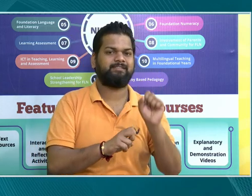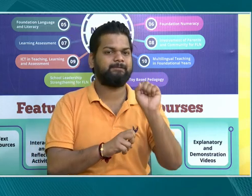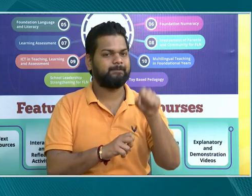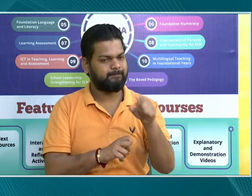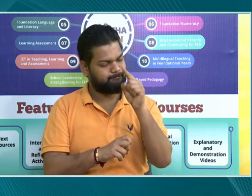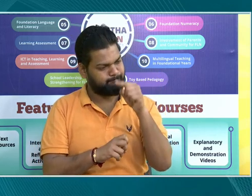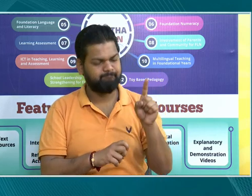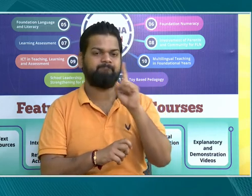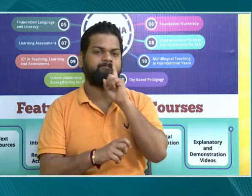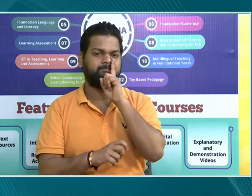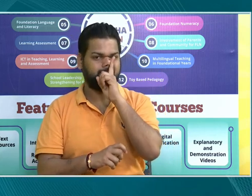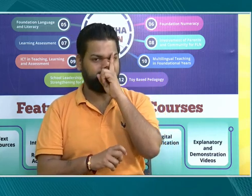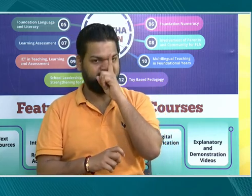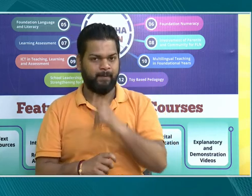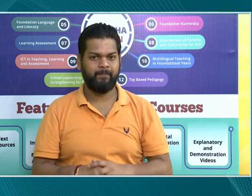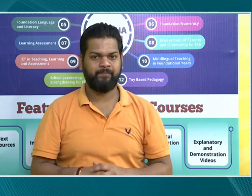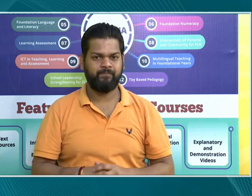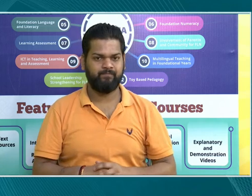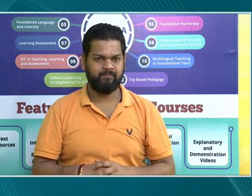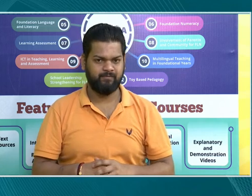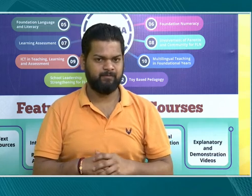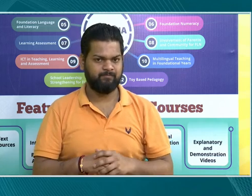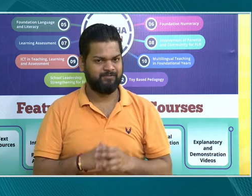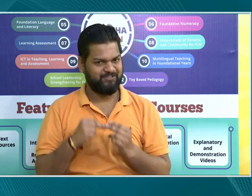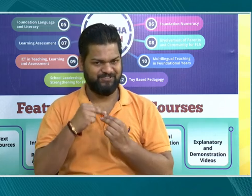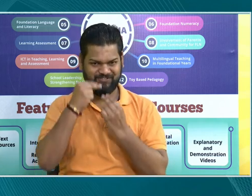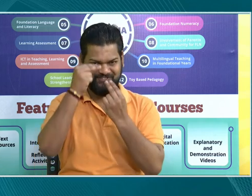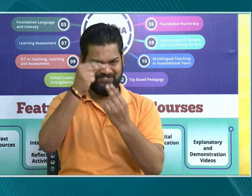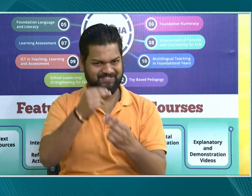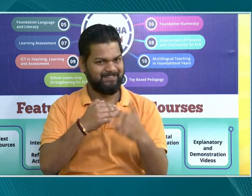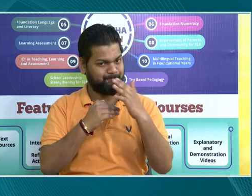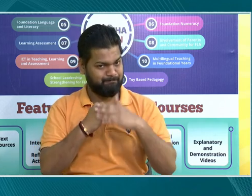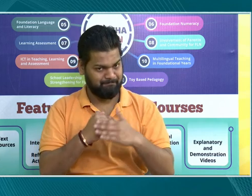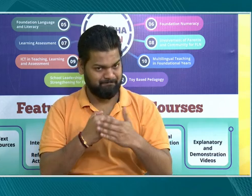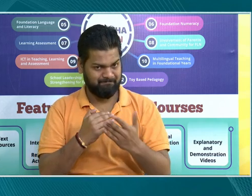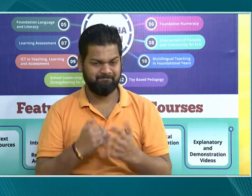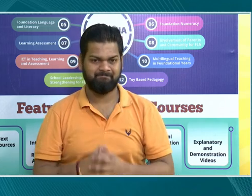right. Can we continue with the story? Yes.